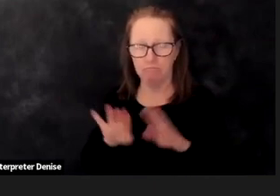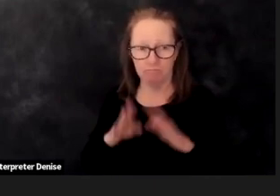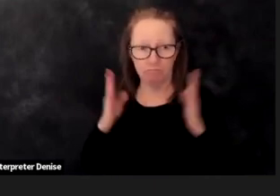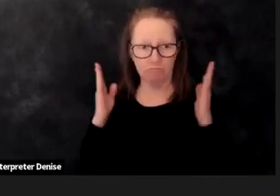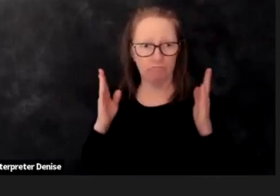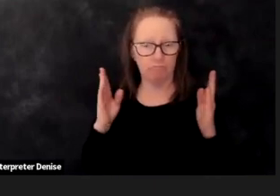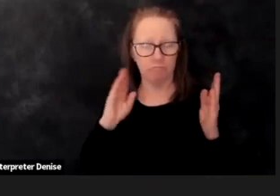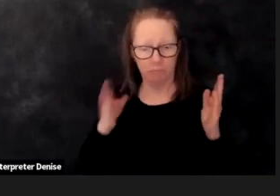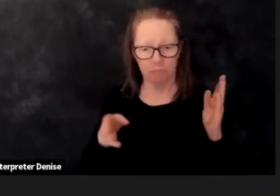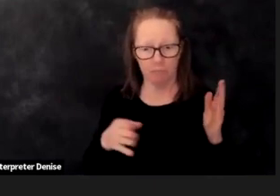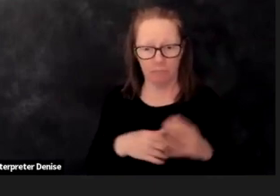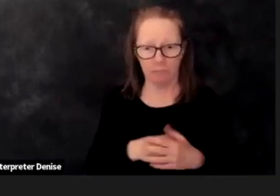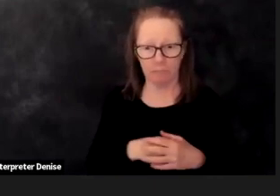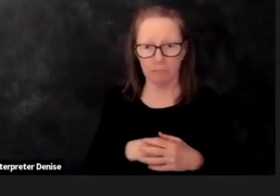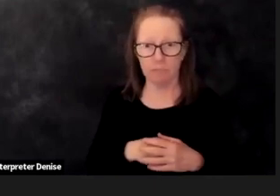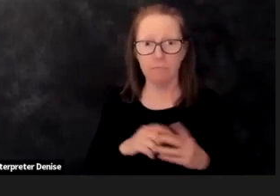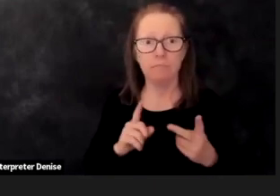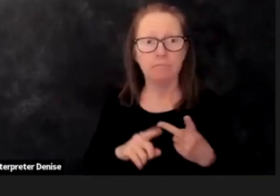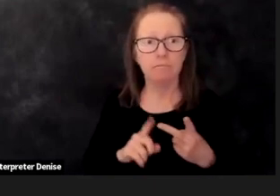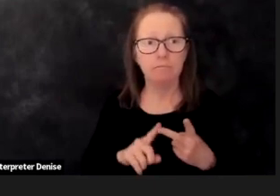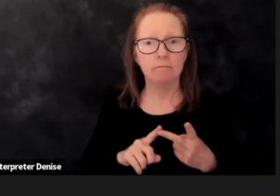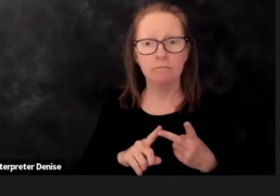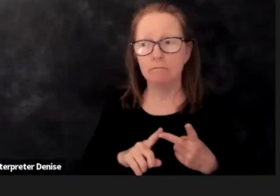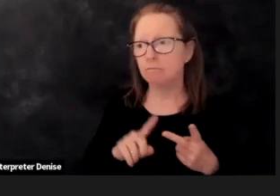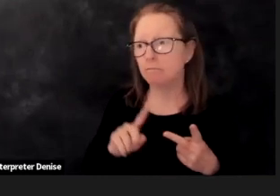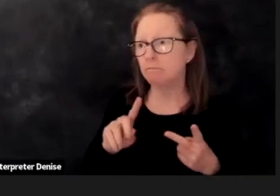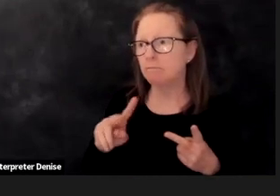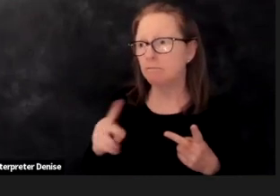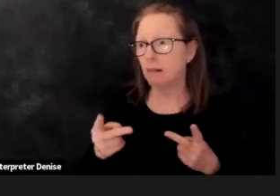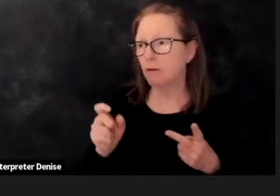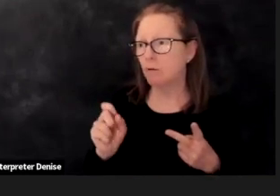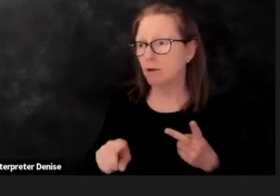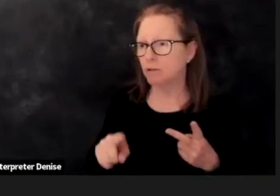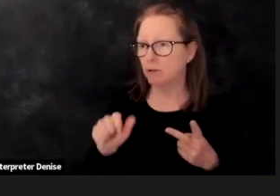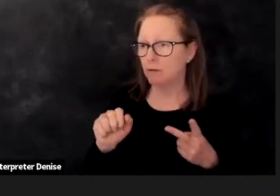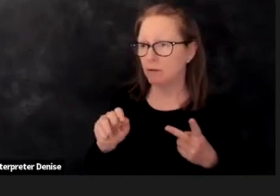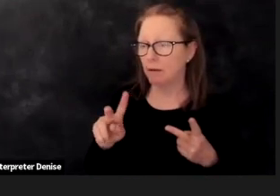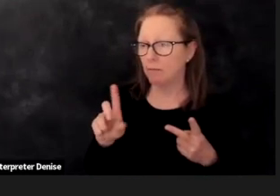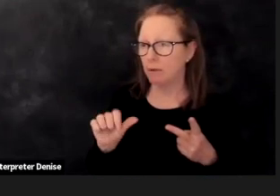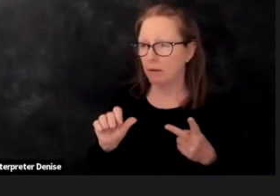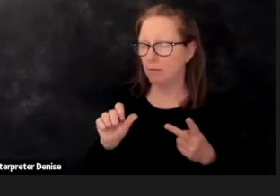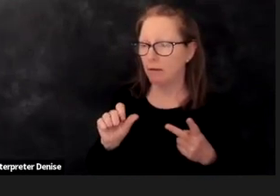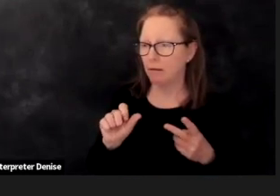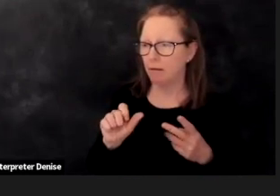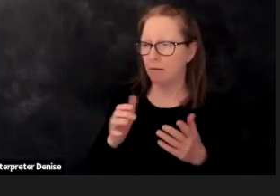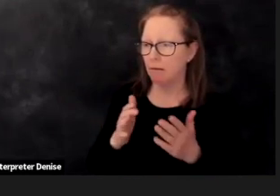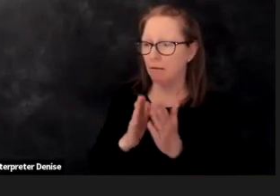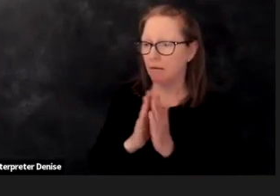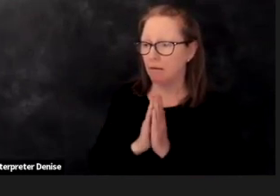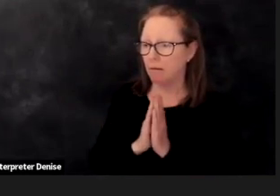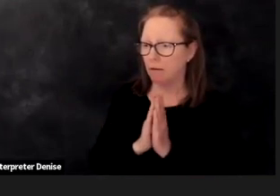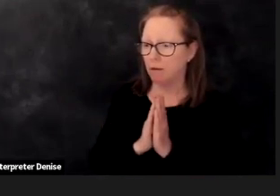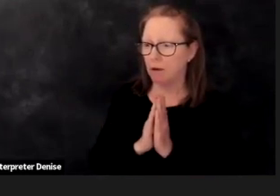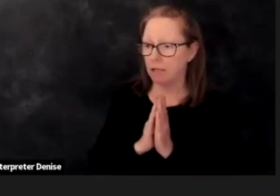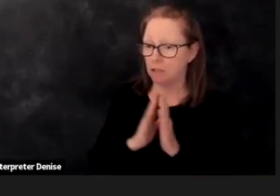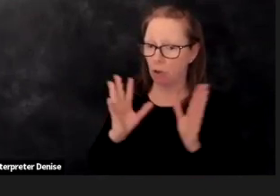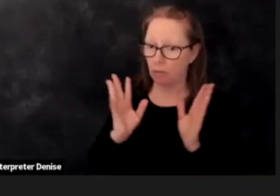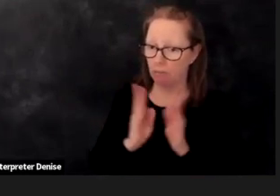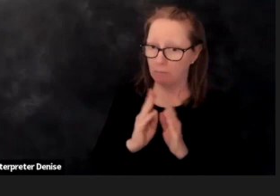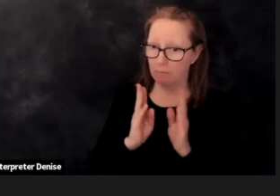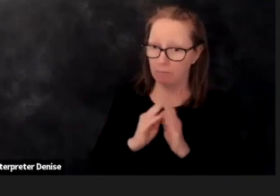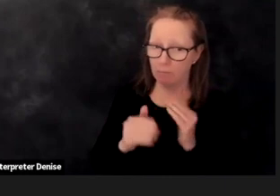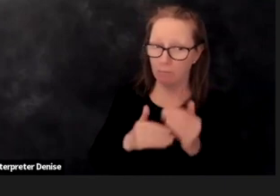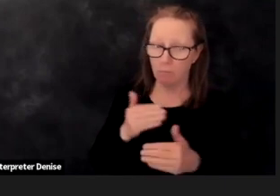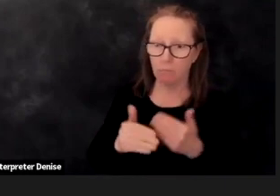there a conversation or at least a meeting process to where the city hall officials can actually meet